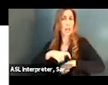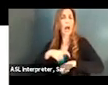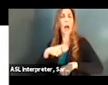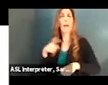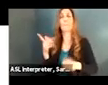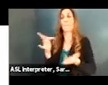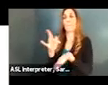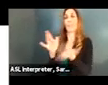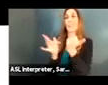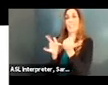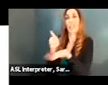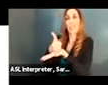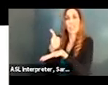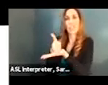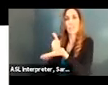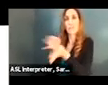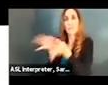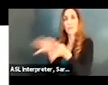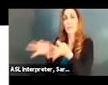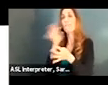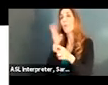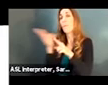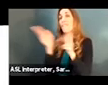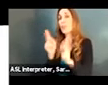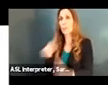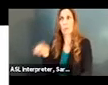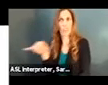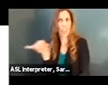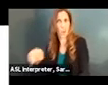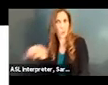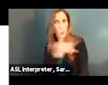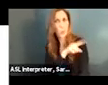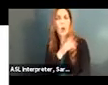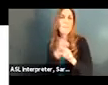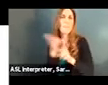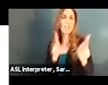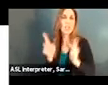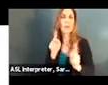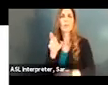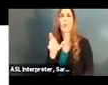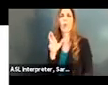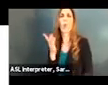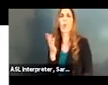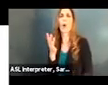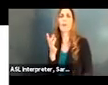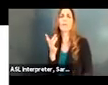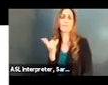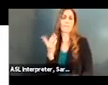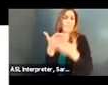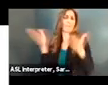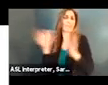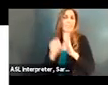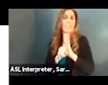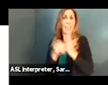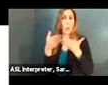technical assistance for professionals such as yourself, or for statewide stakeholders,